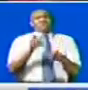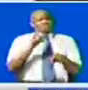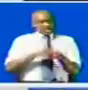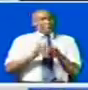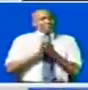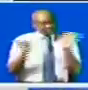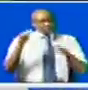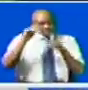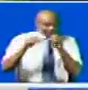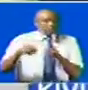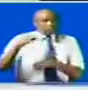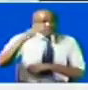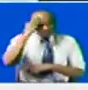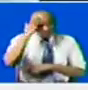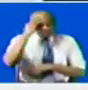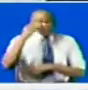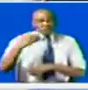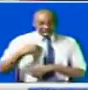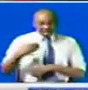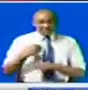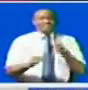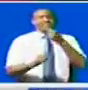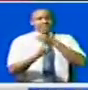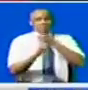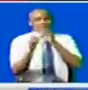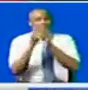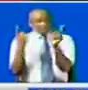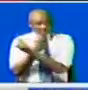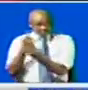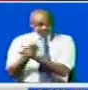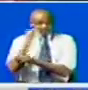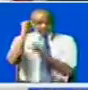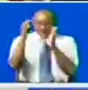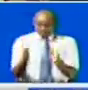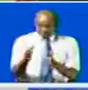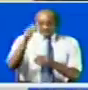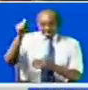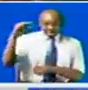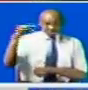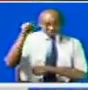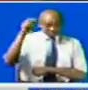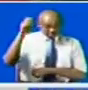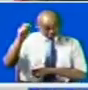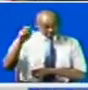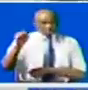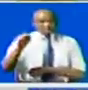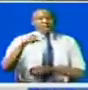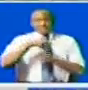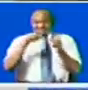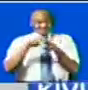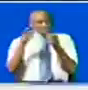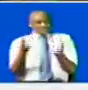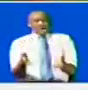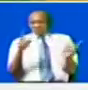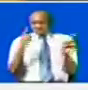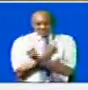general election, we know that there are supporters of different politicians who come to wait for the results. But this time round,